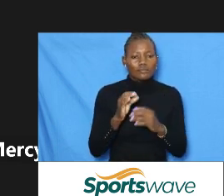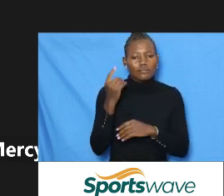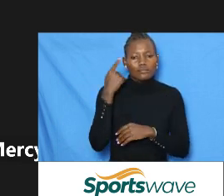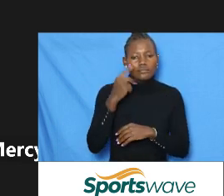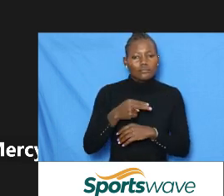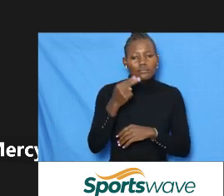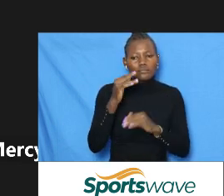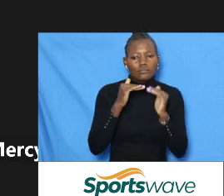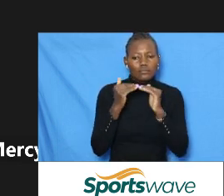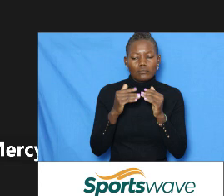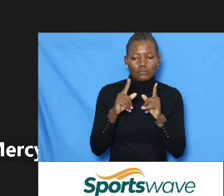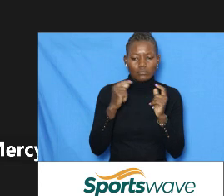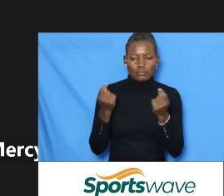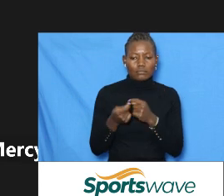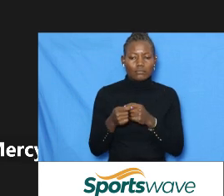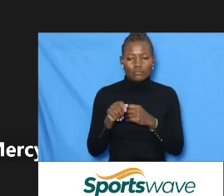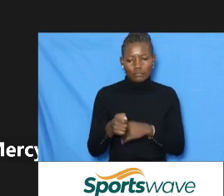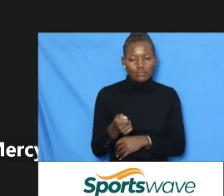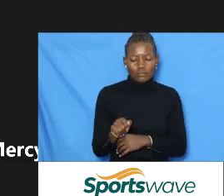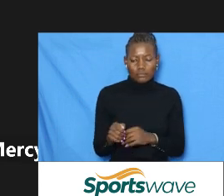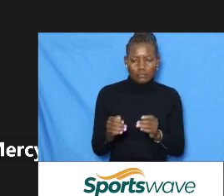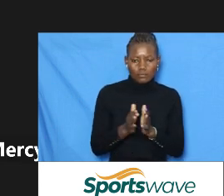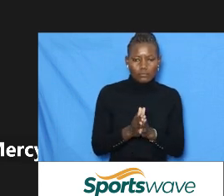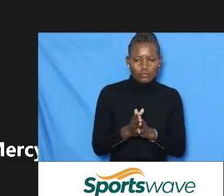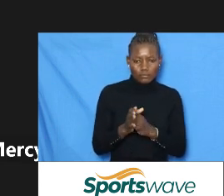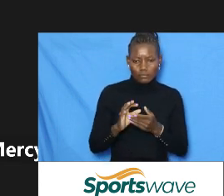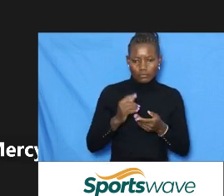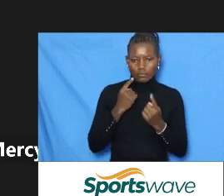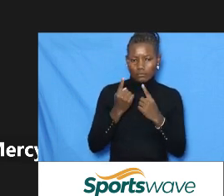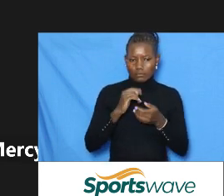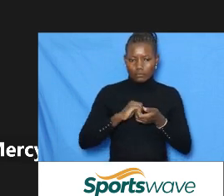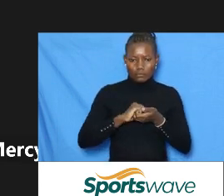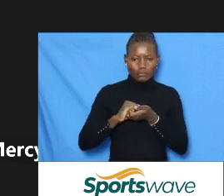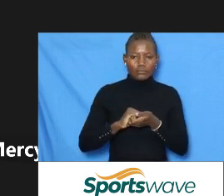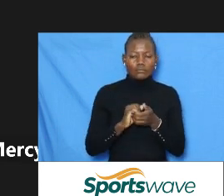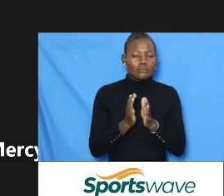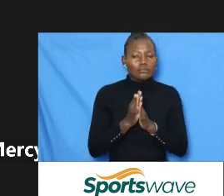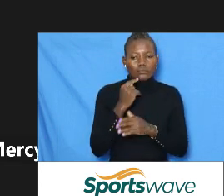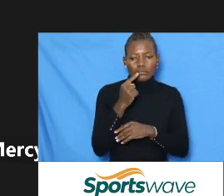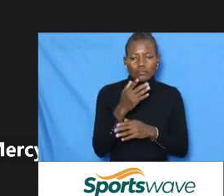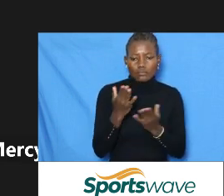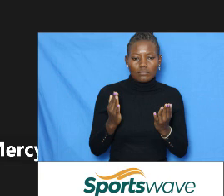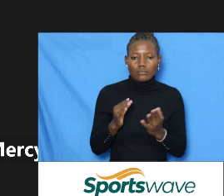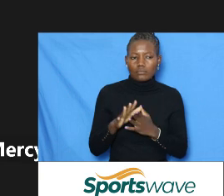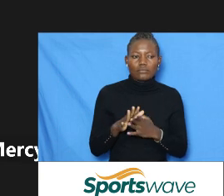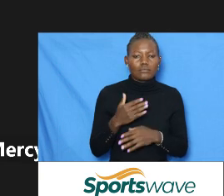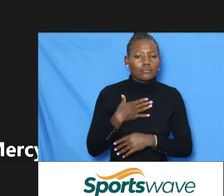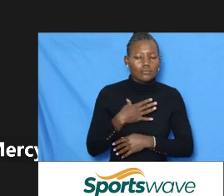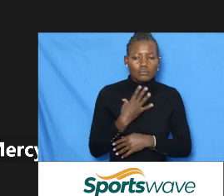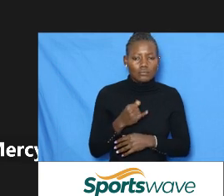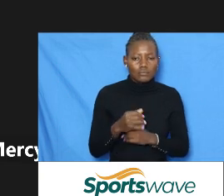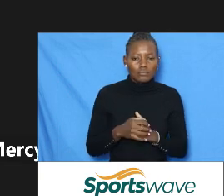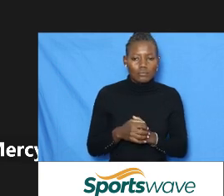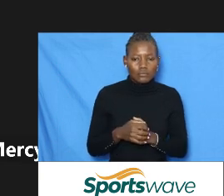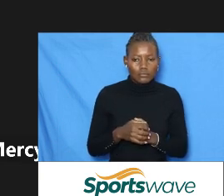team is key as a coach, and you approach your federation and you tell them that, look, I need to have